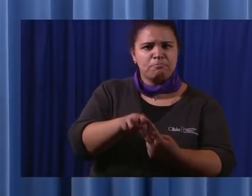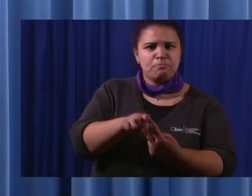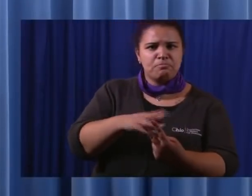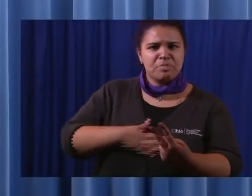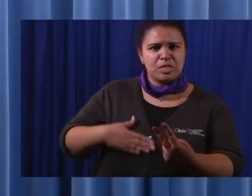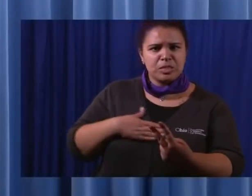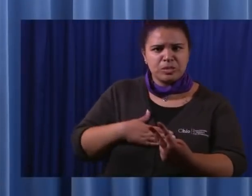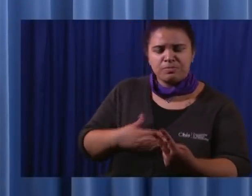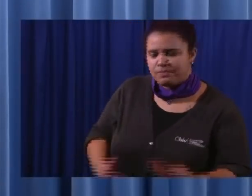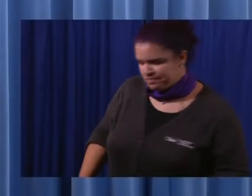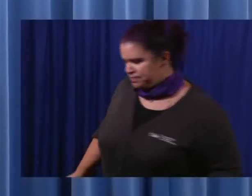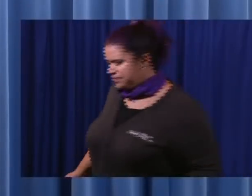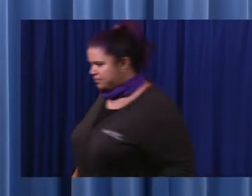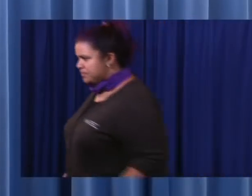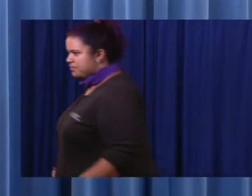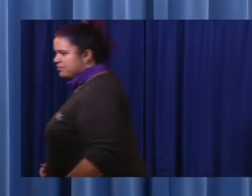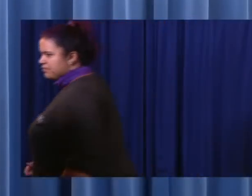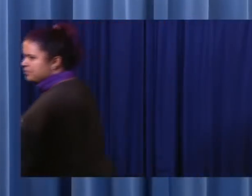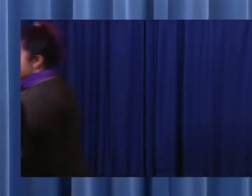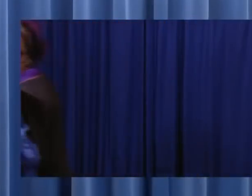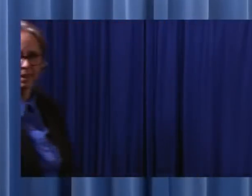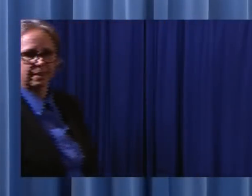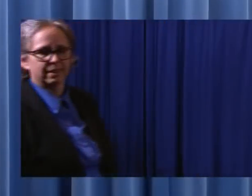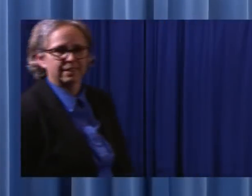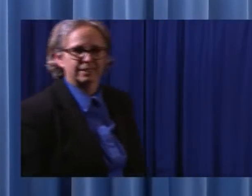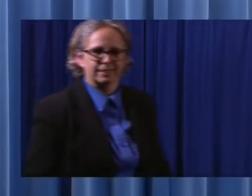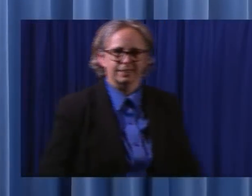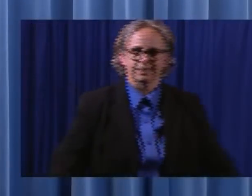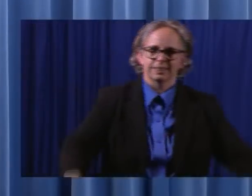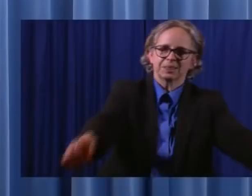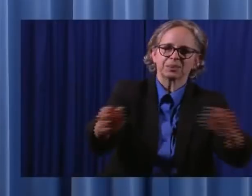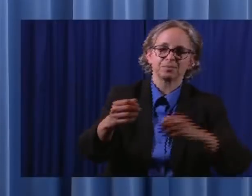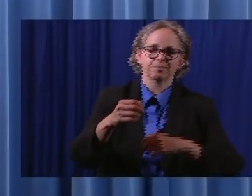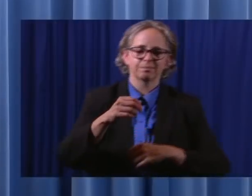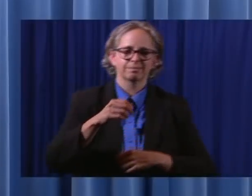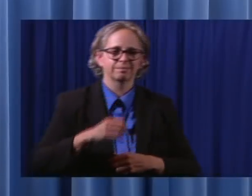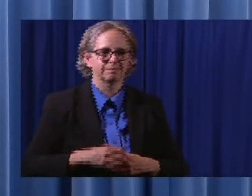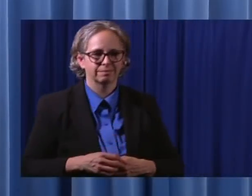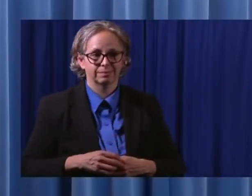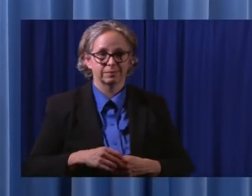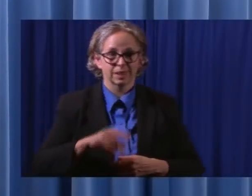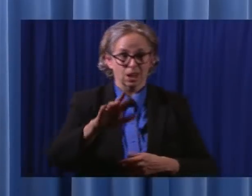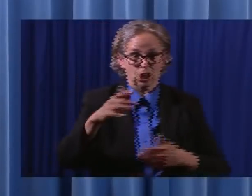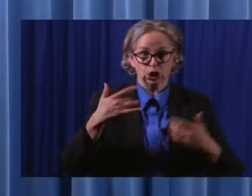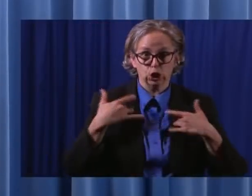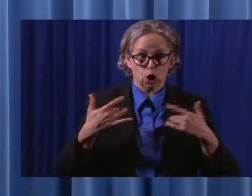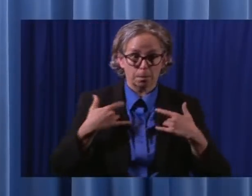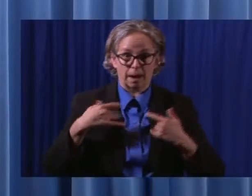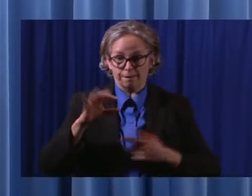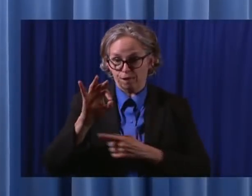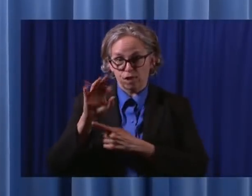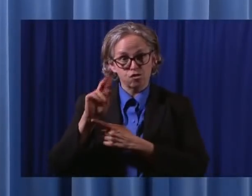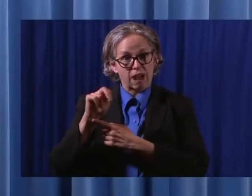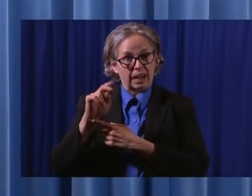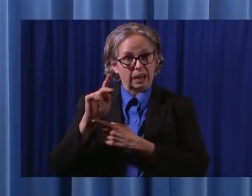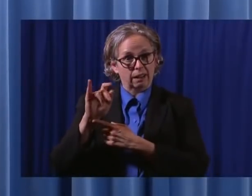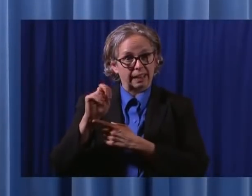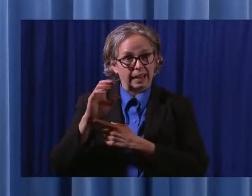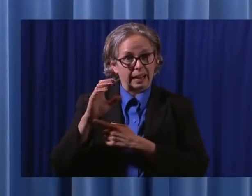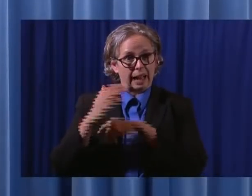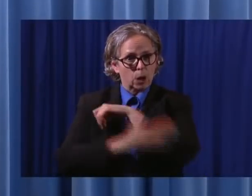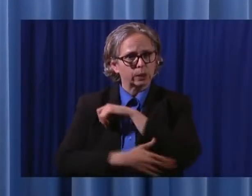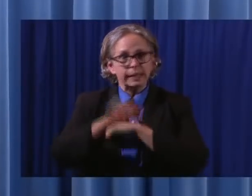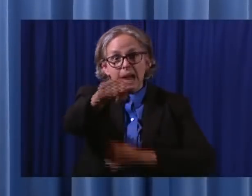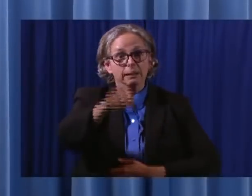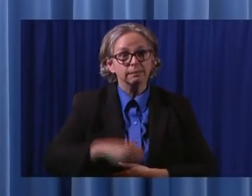Your first question first. It's not that we don't have a concern about Franklin County. It just is not in that top tier